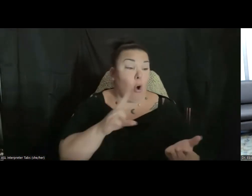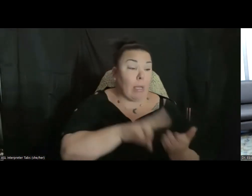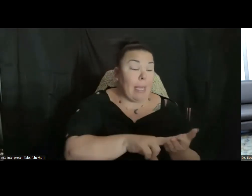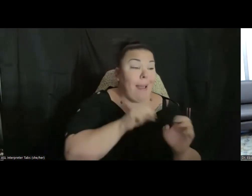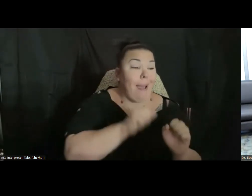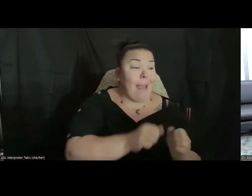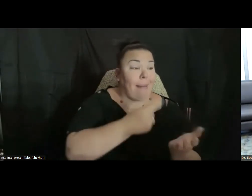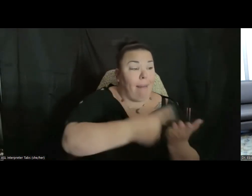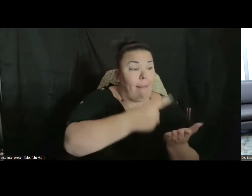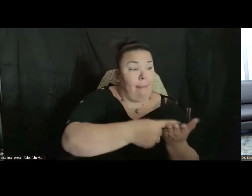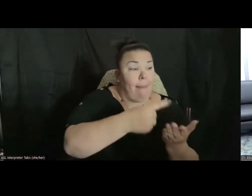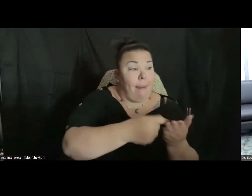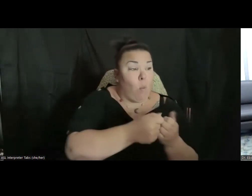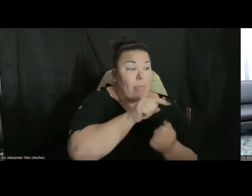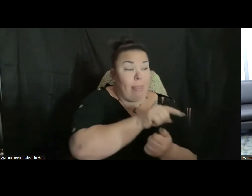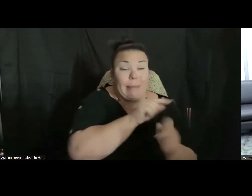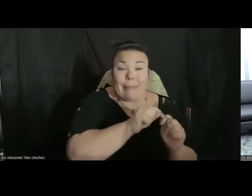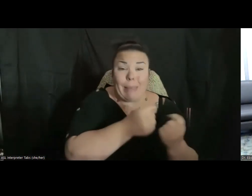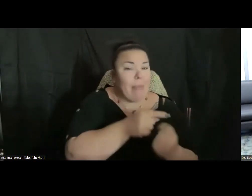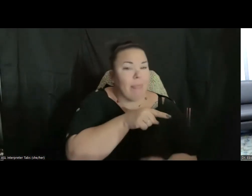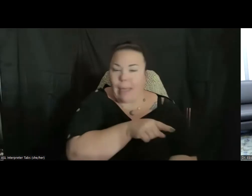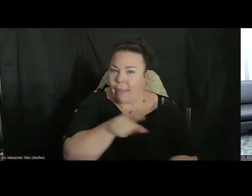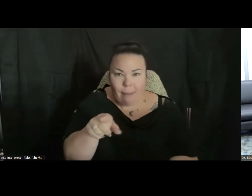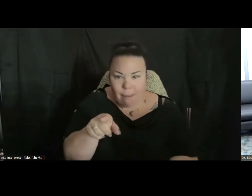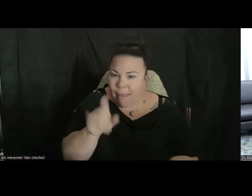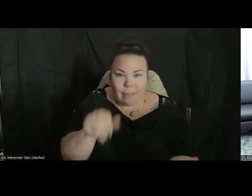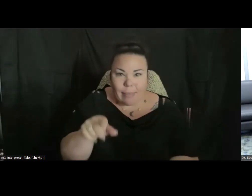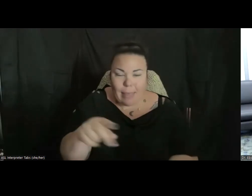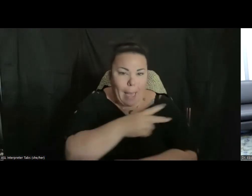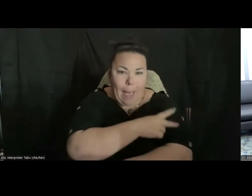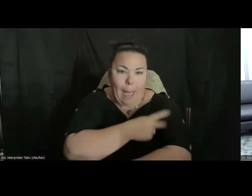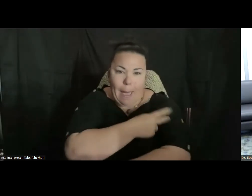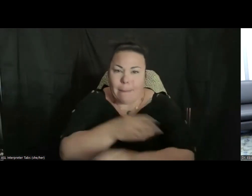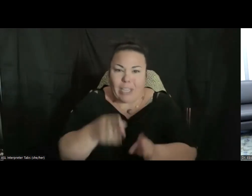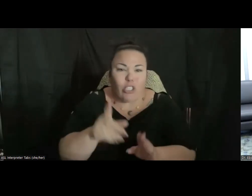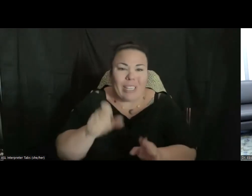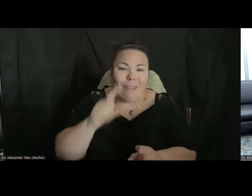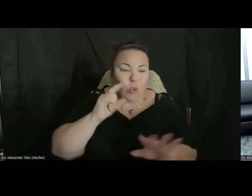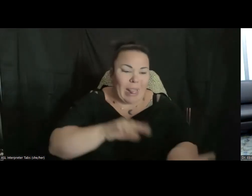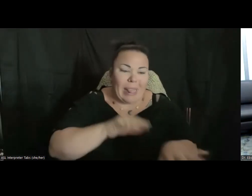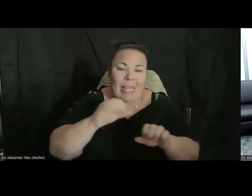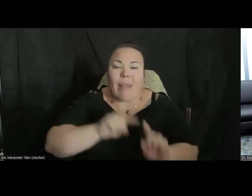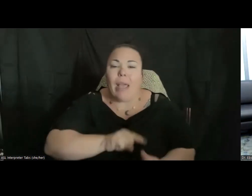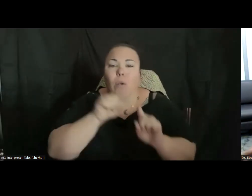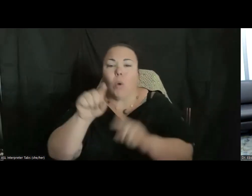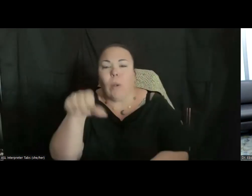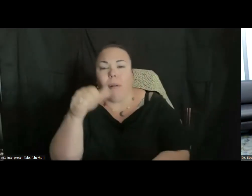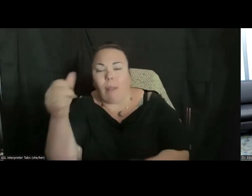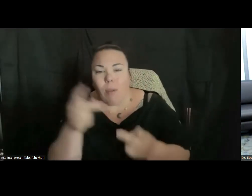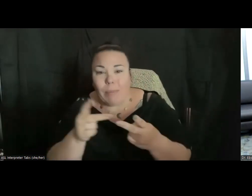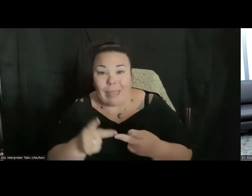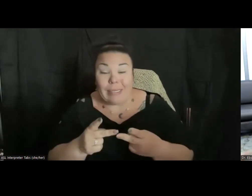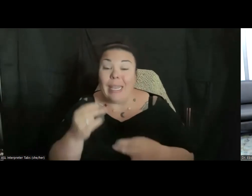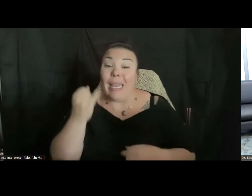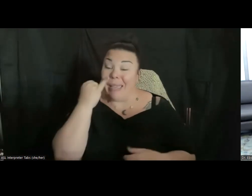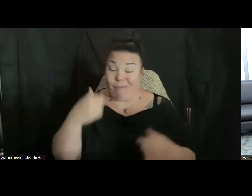nother place or a whole other location. For me, if I can't take care of the patient while they're there, I failed